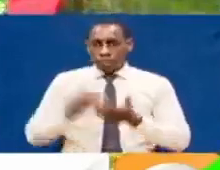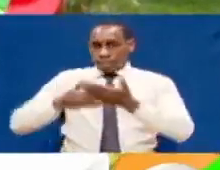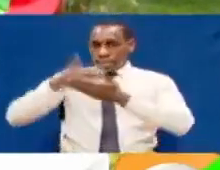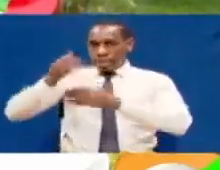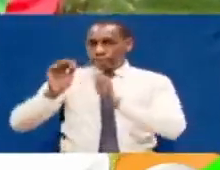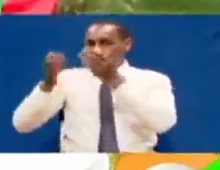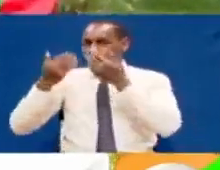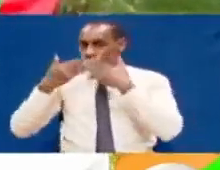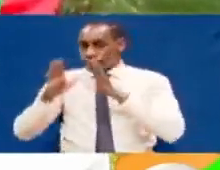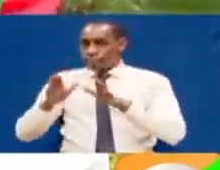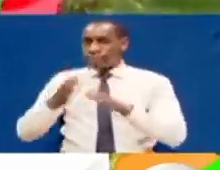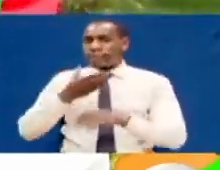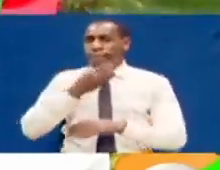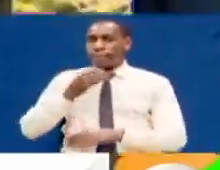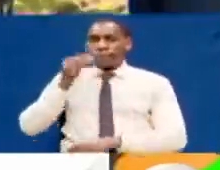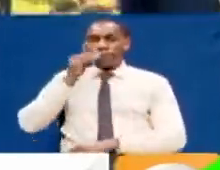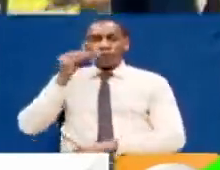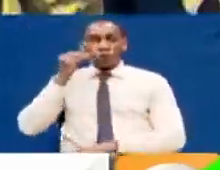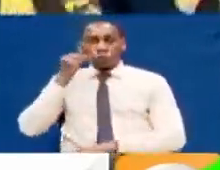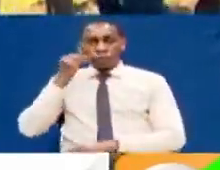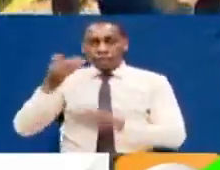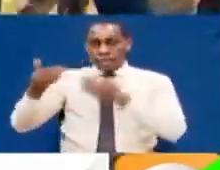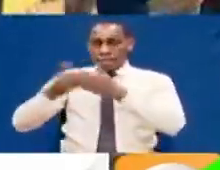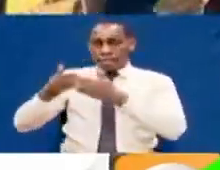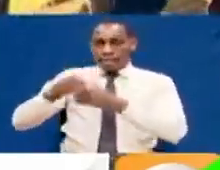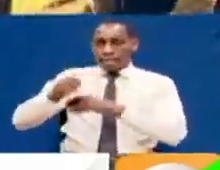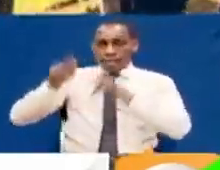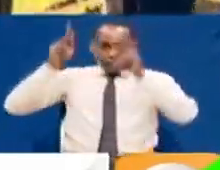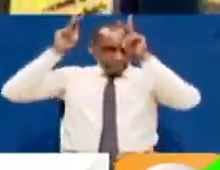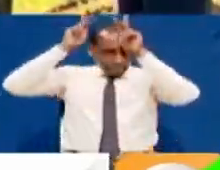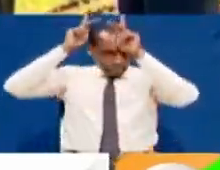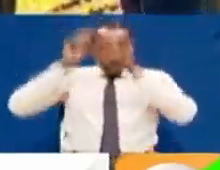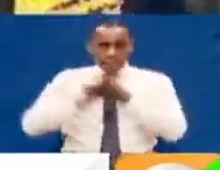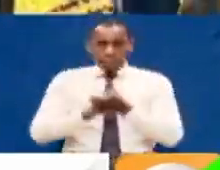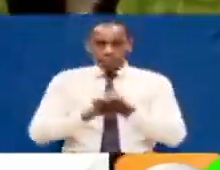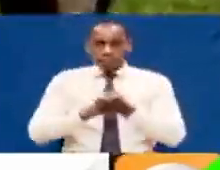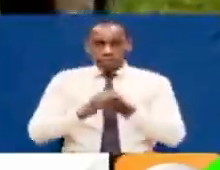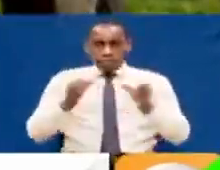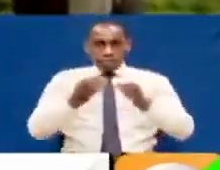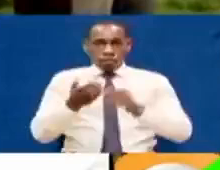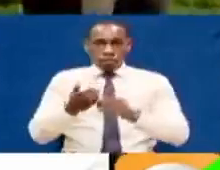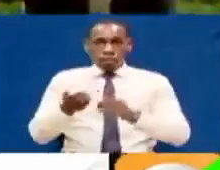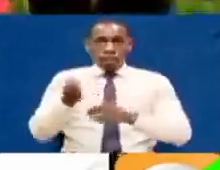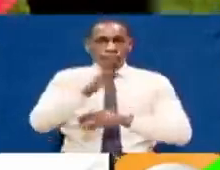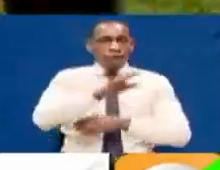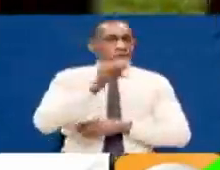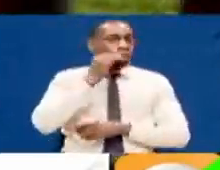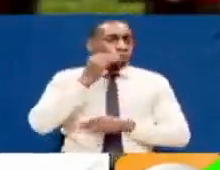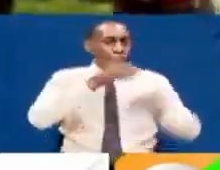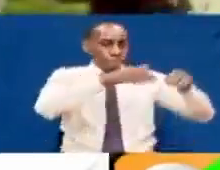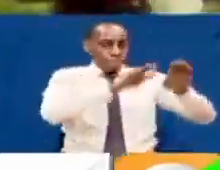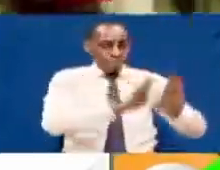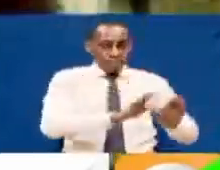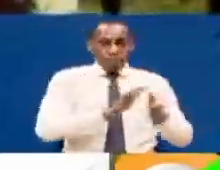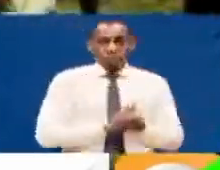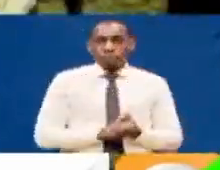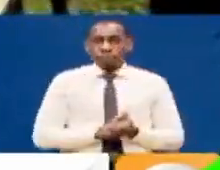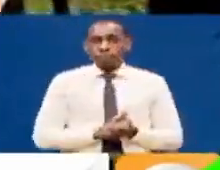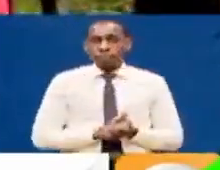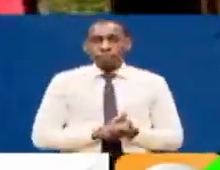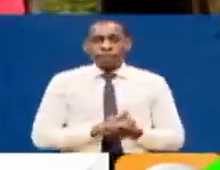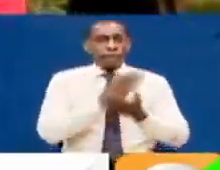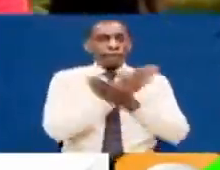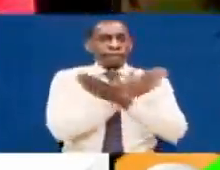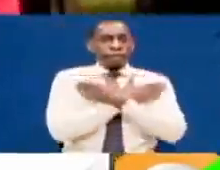After the ceremony at his father's home in Mukhonje near Kakamega, the procession headed to his homestead for burial.